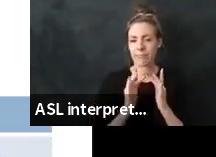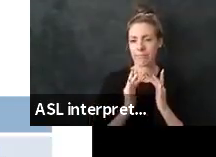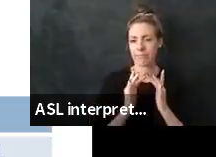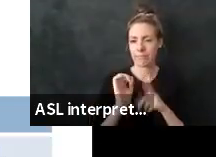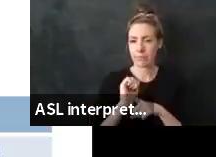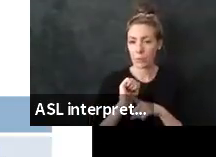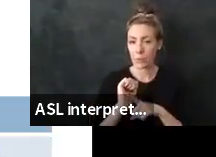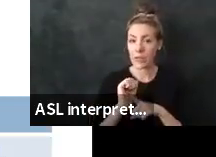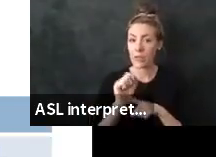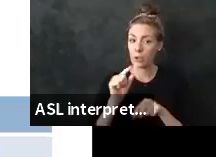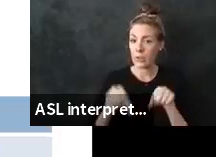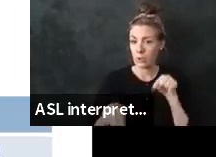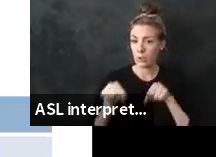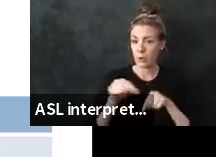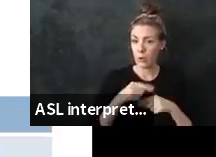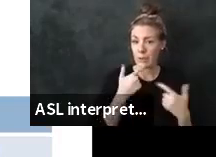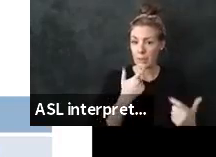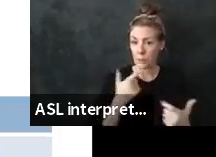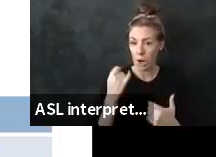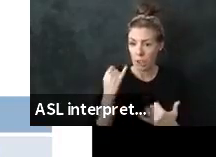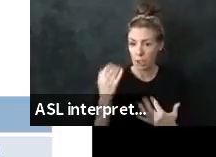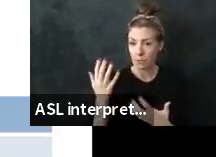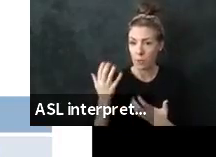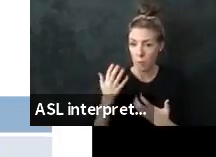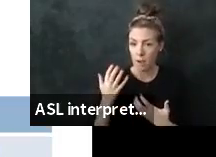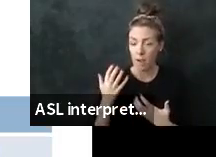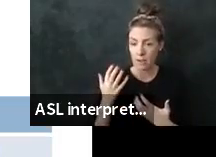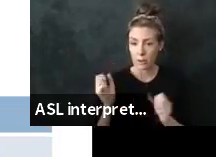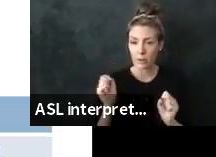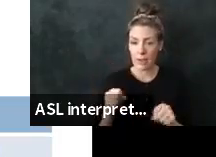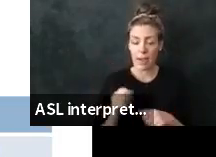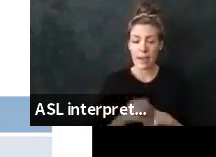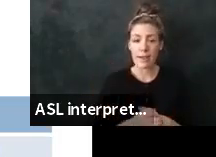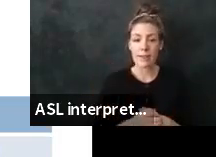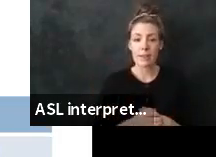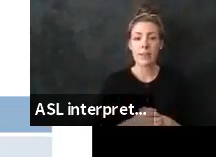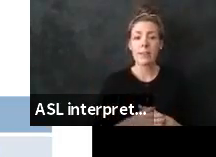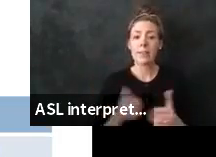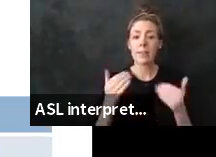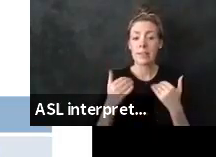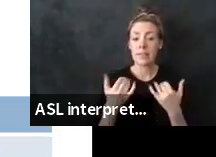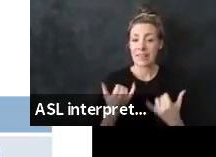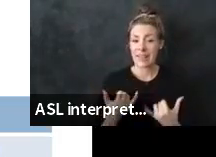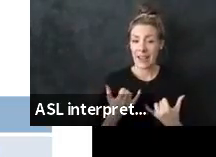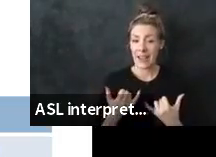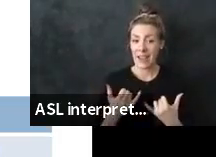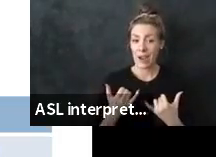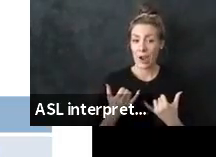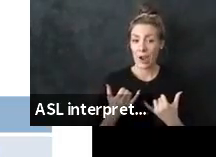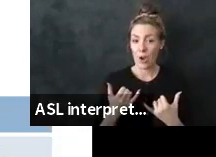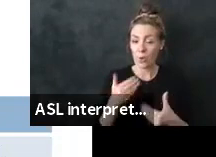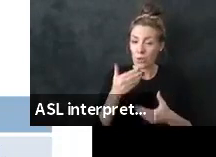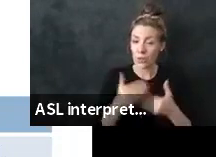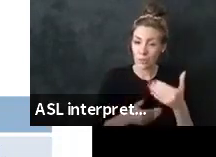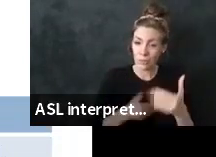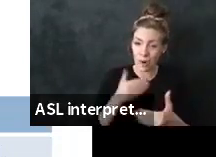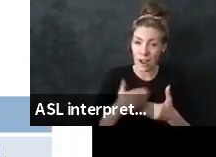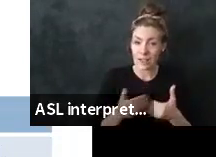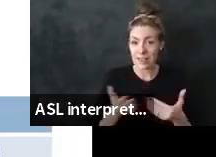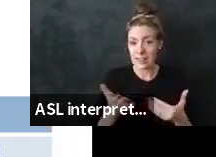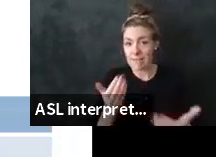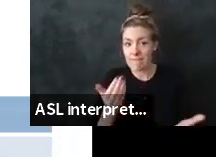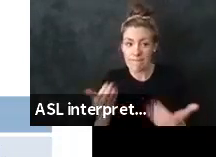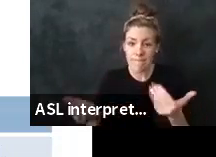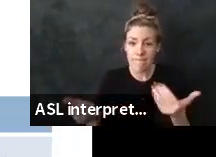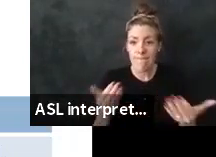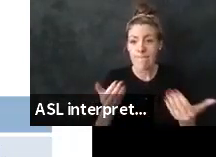can go back and view the material. And then now we're in the process of hoping getting the public to start drawing